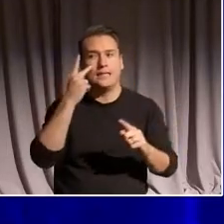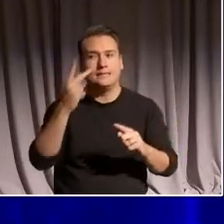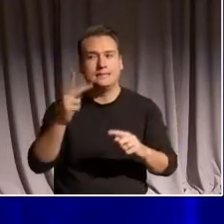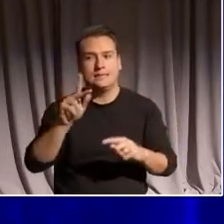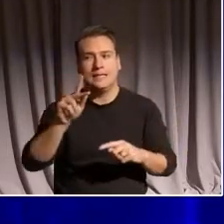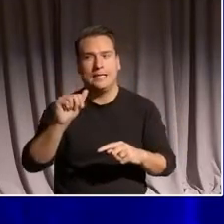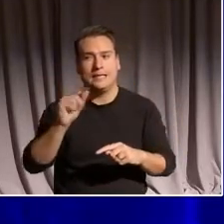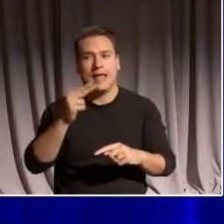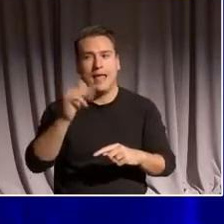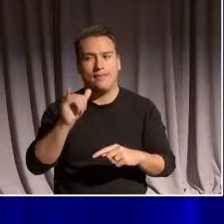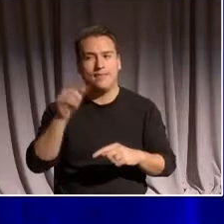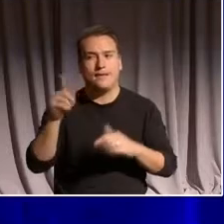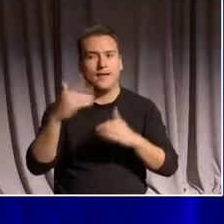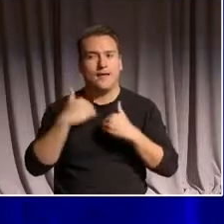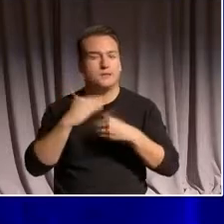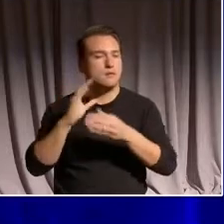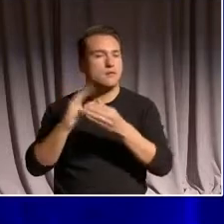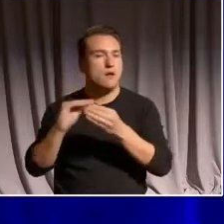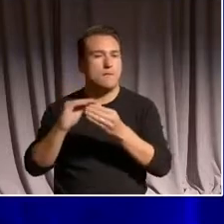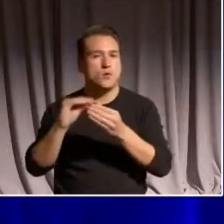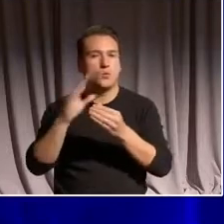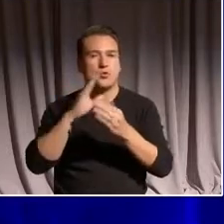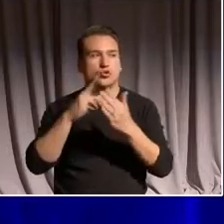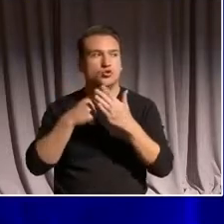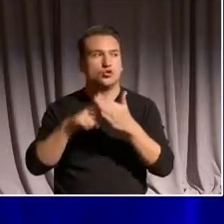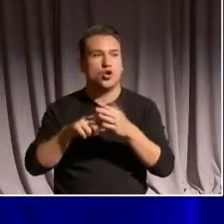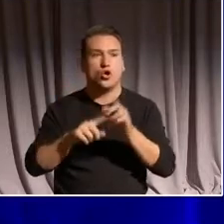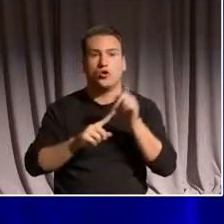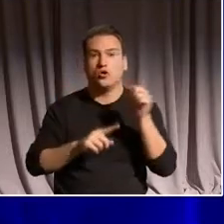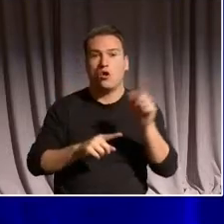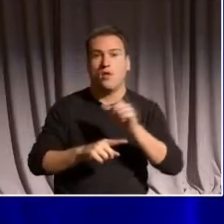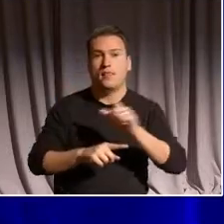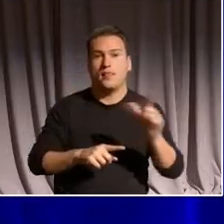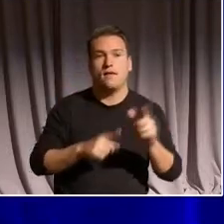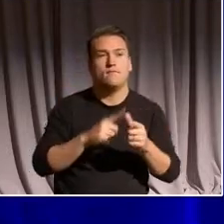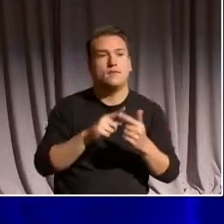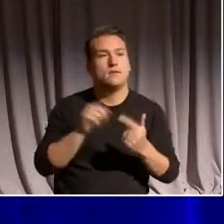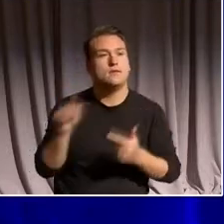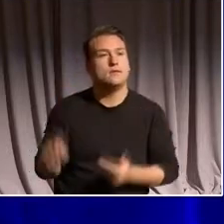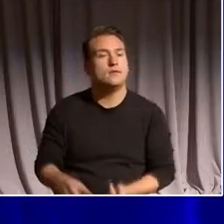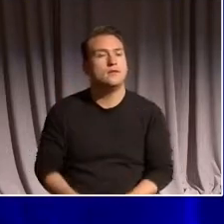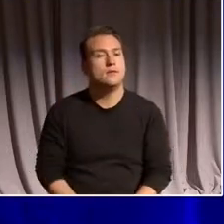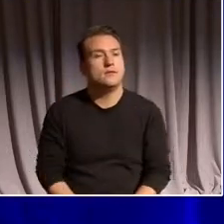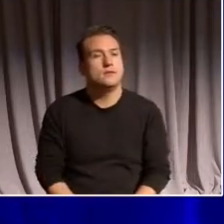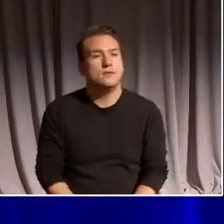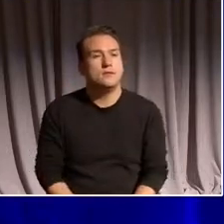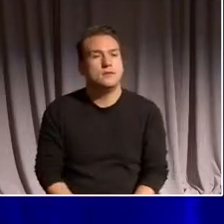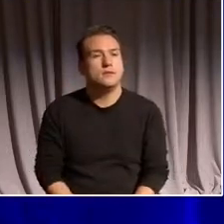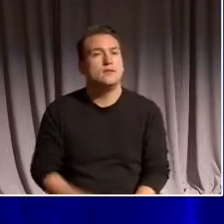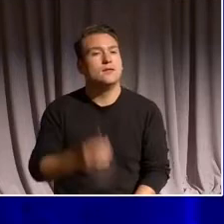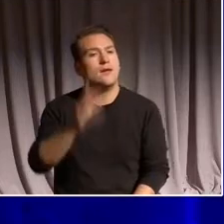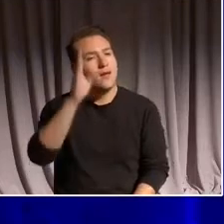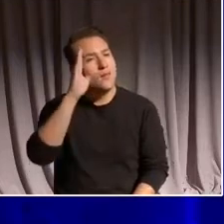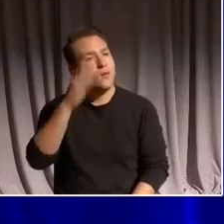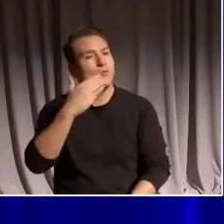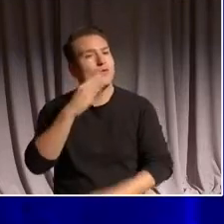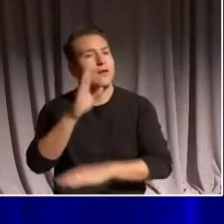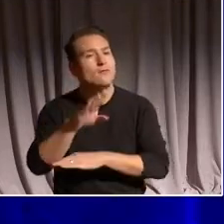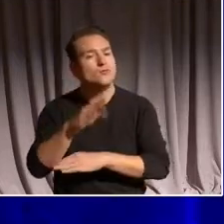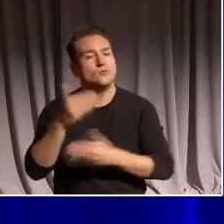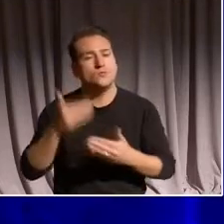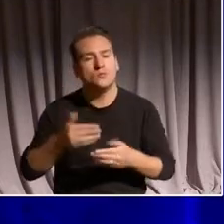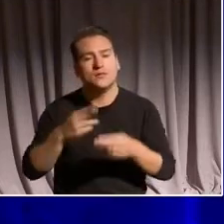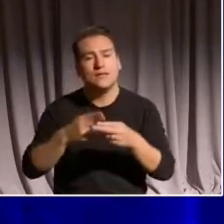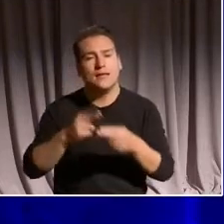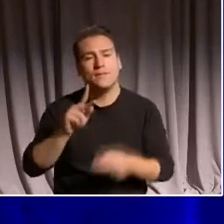comment too. So we'll start here, and then we'll go back over here. Good afternoon. My name is Kathleen Sullivan. I'm the